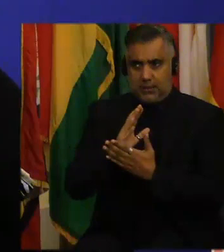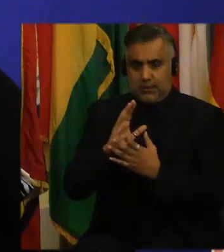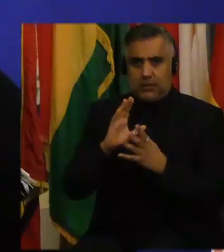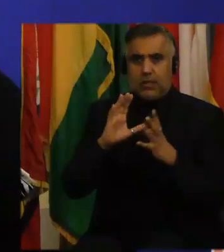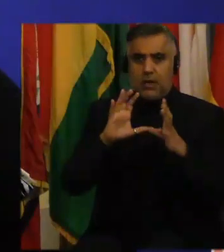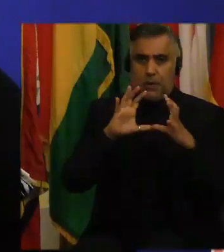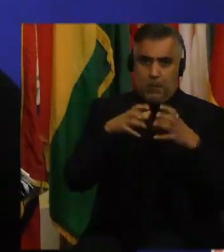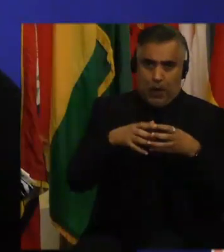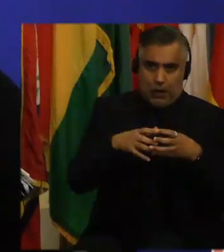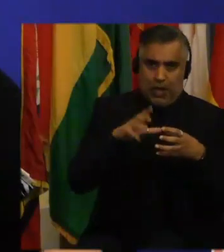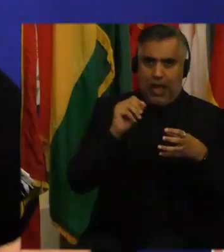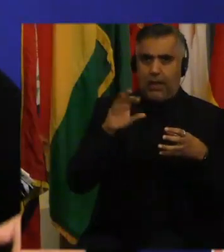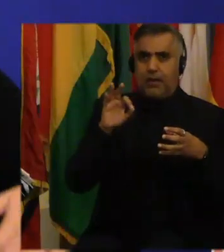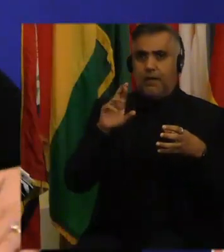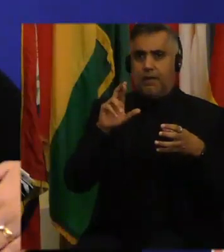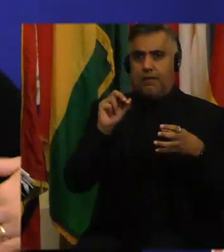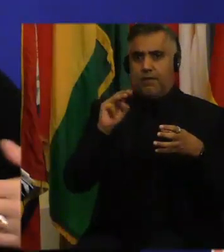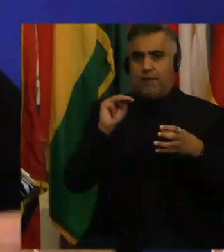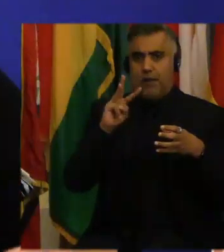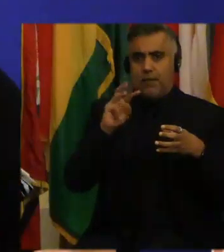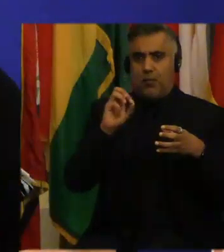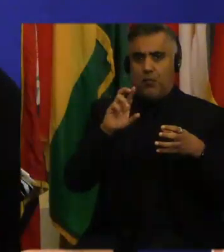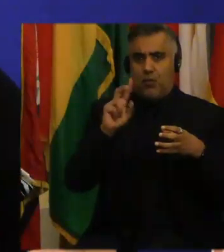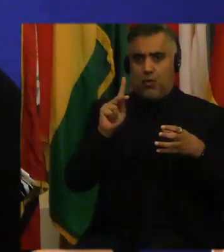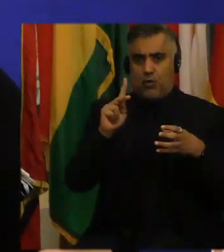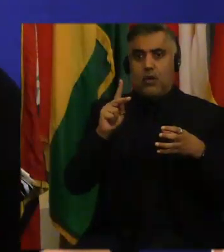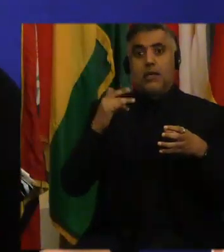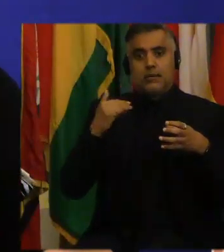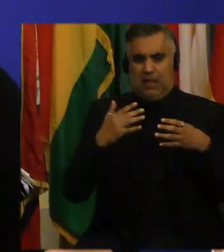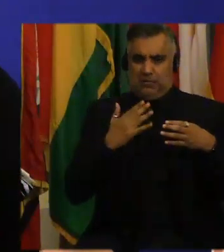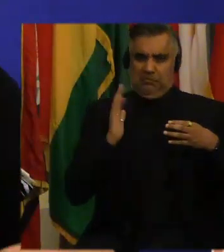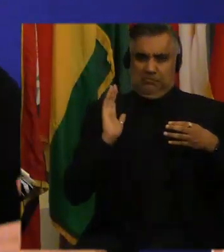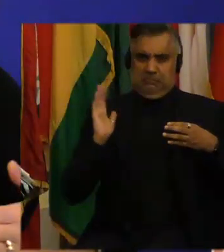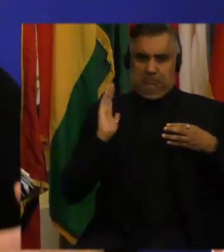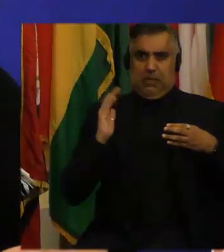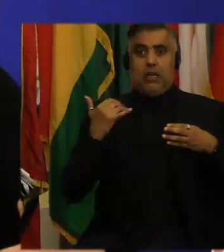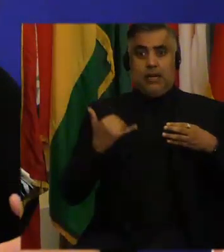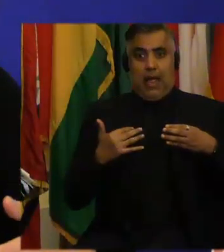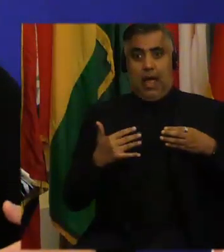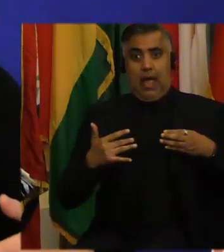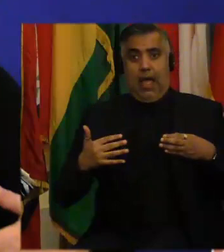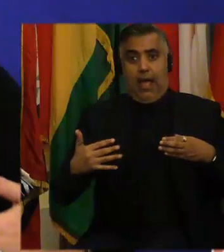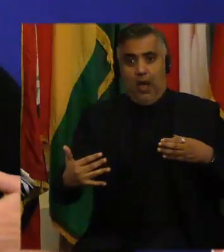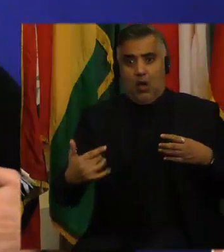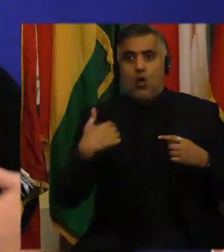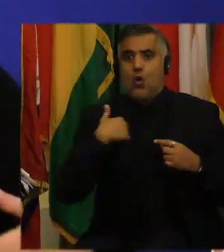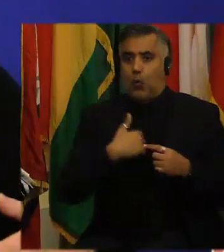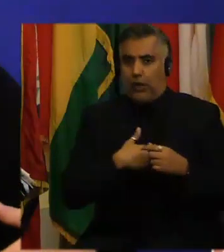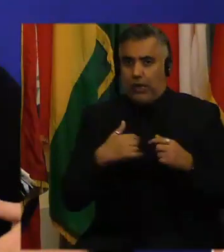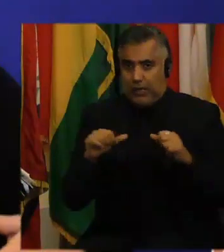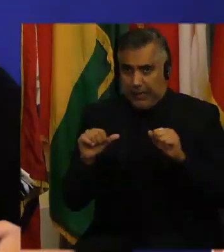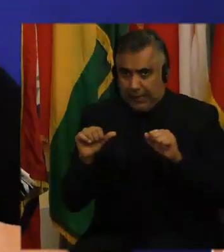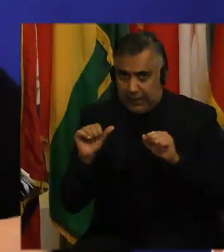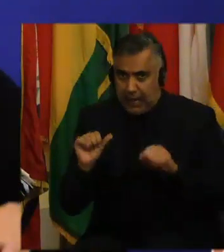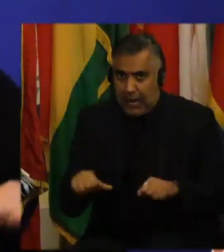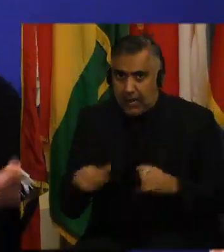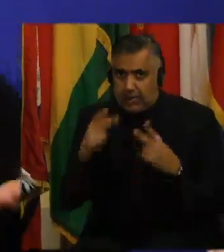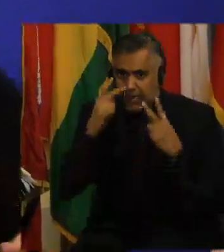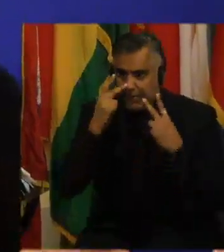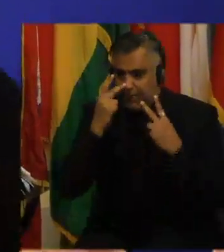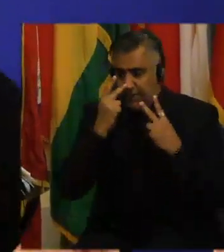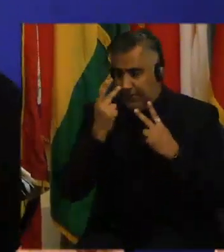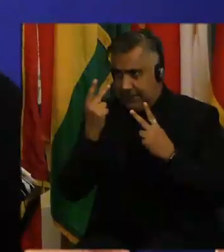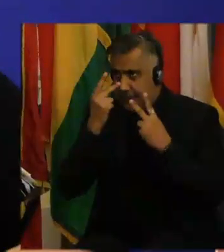human rights framework. Now, so many years later, we are at a stage where we are able to see